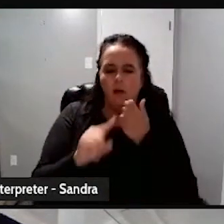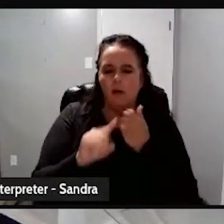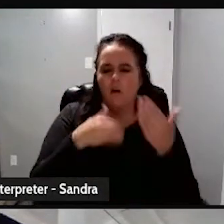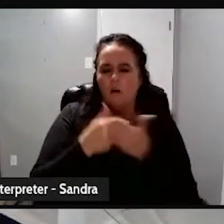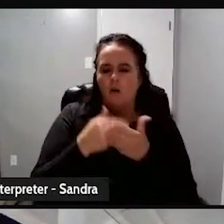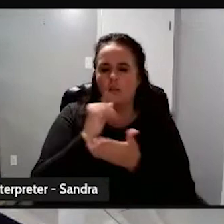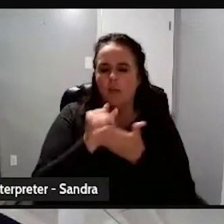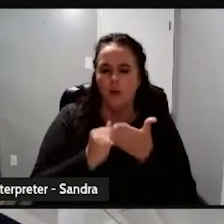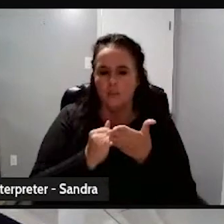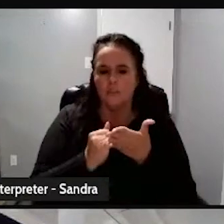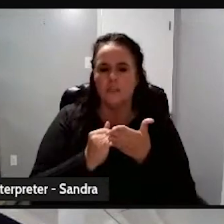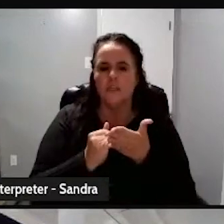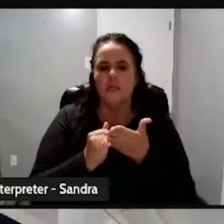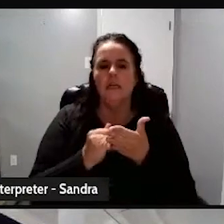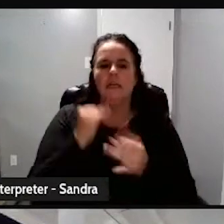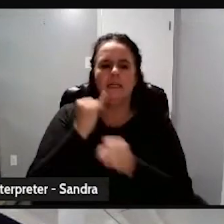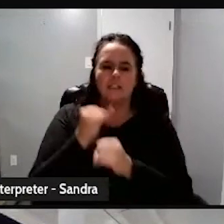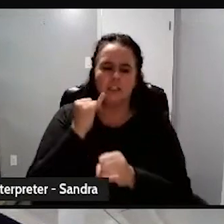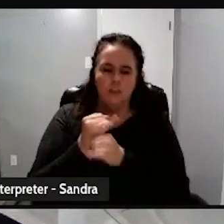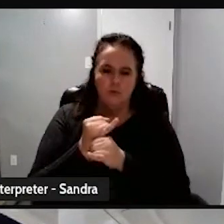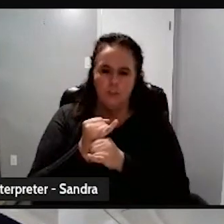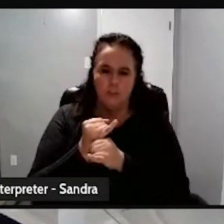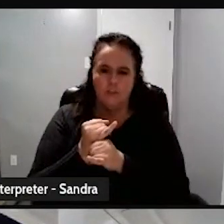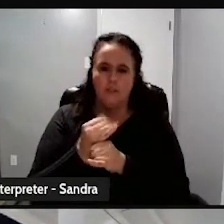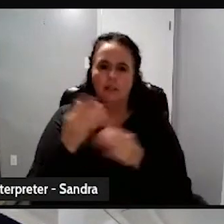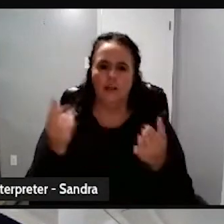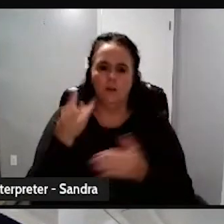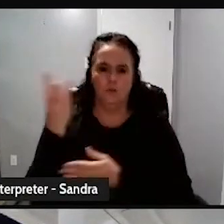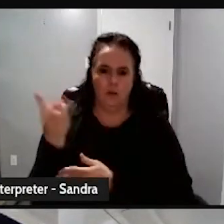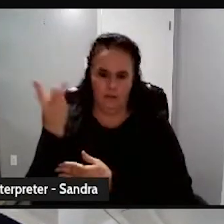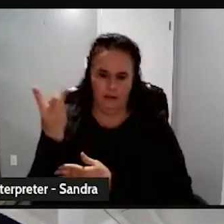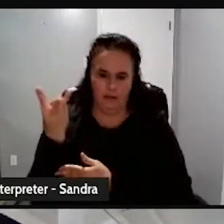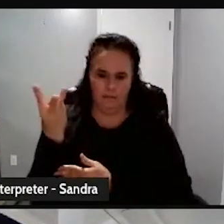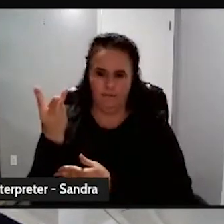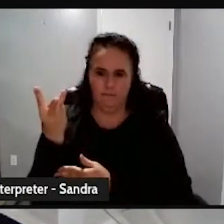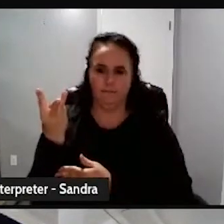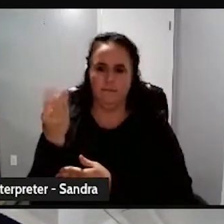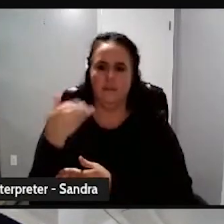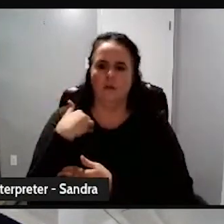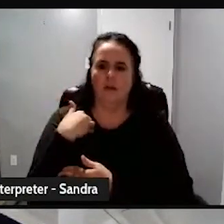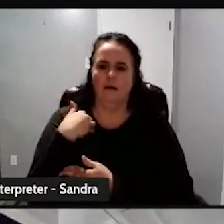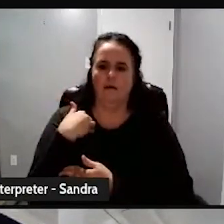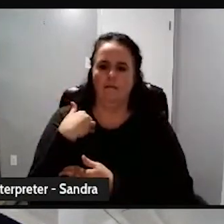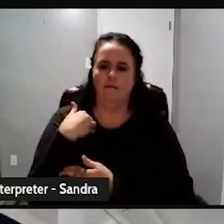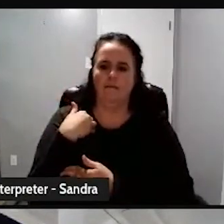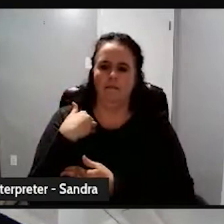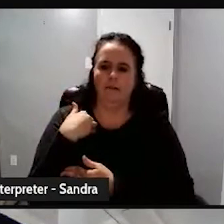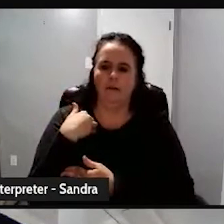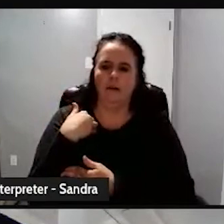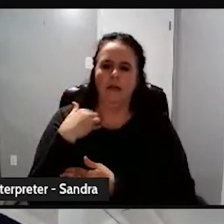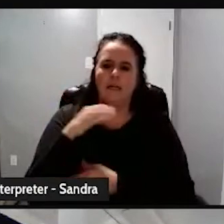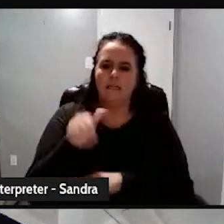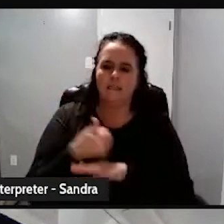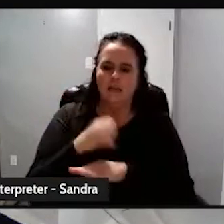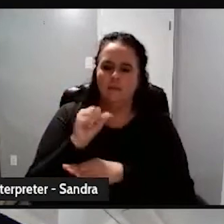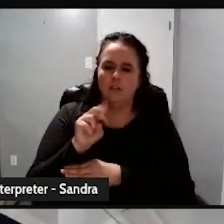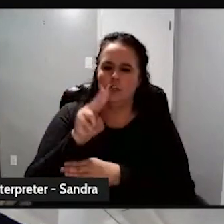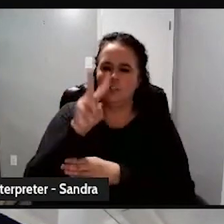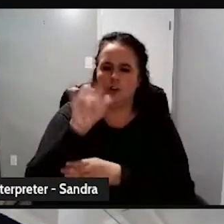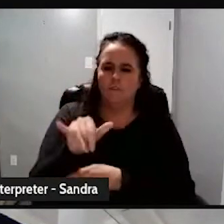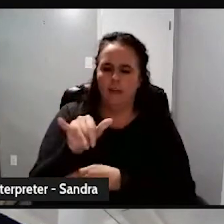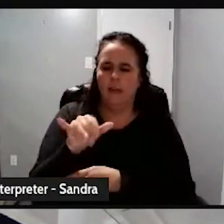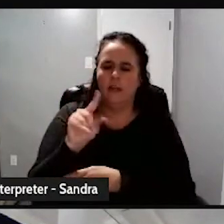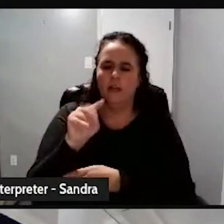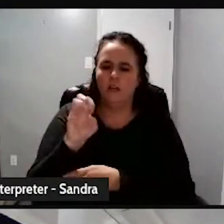arts institutions in Winnipeg. And we have made a survey tool, and we have